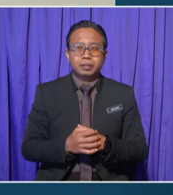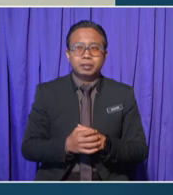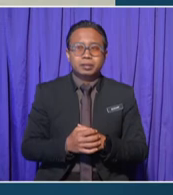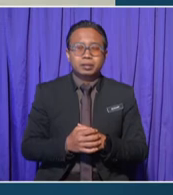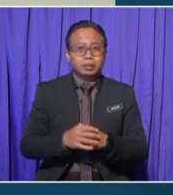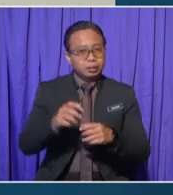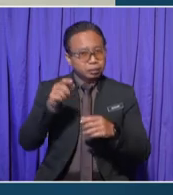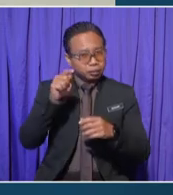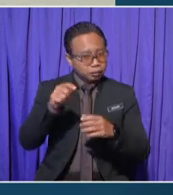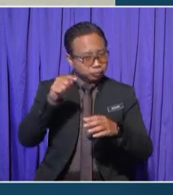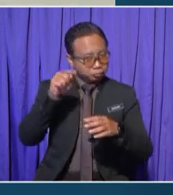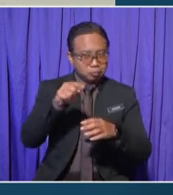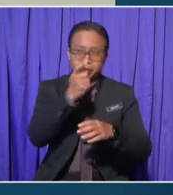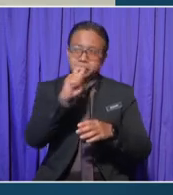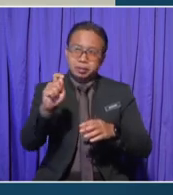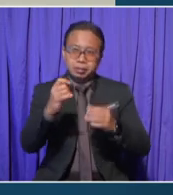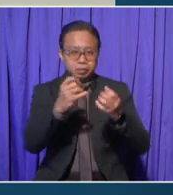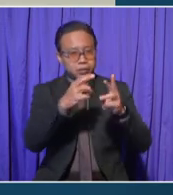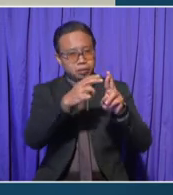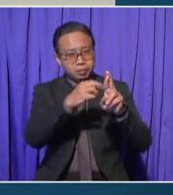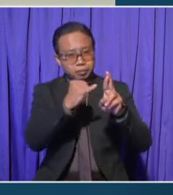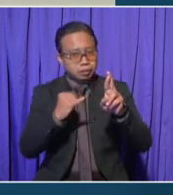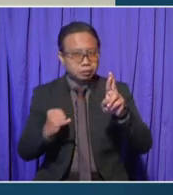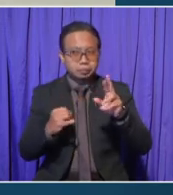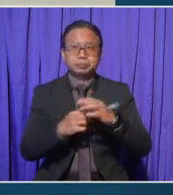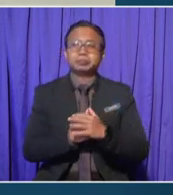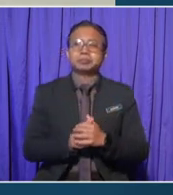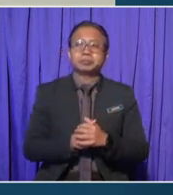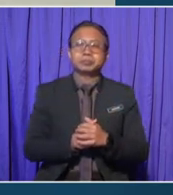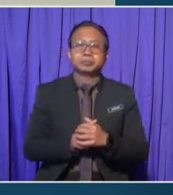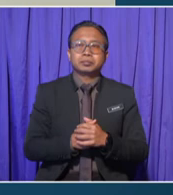Mark the edge where the ribbon overlaps.